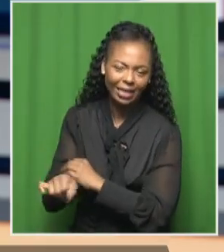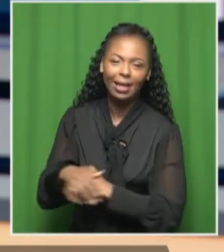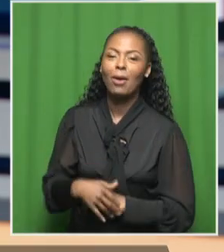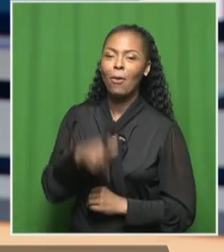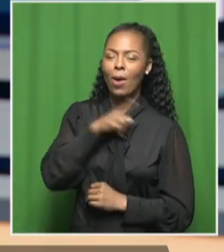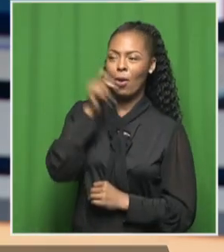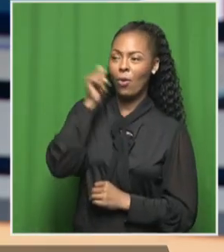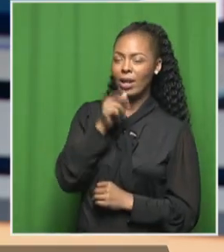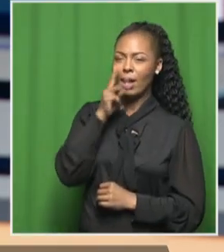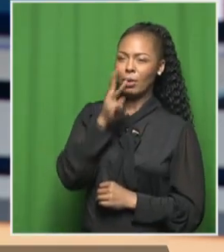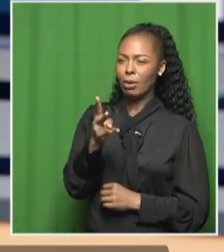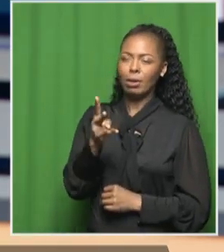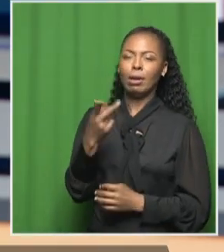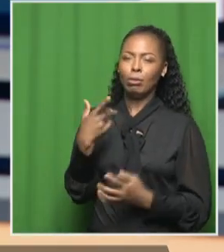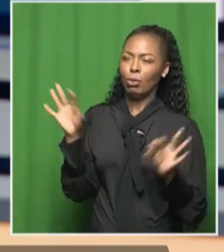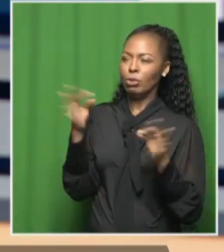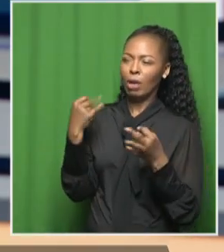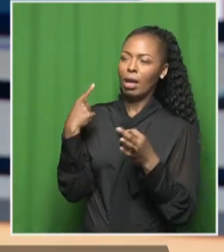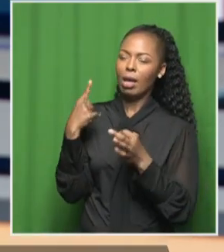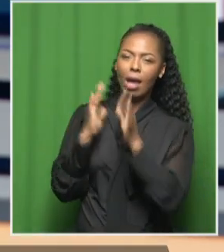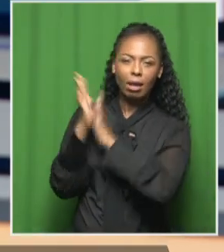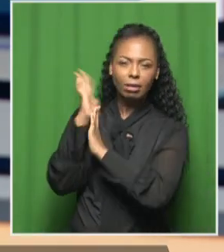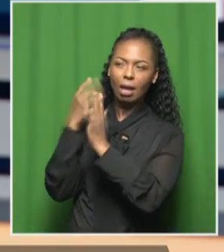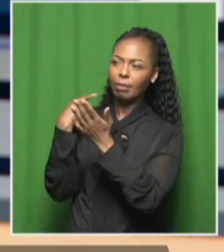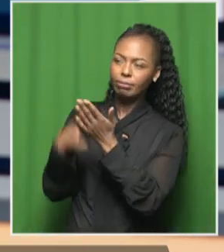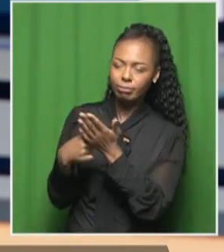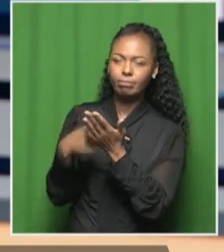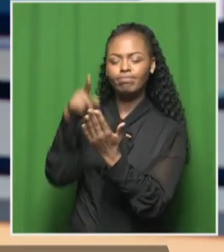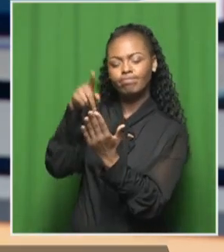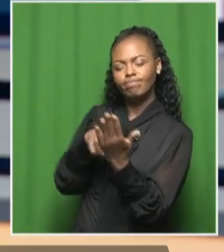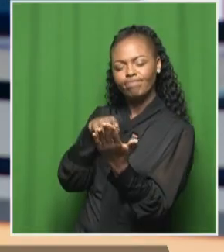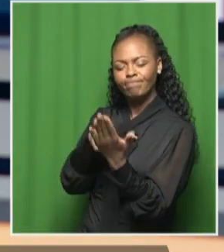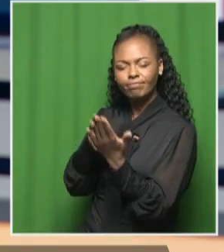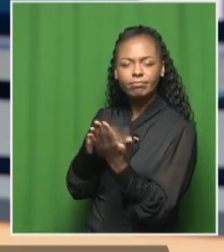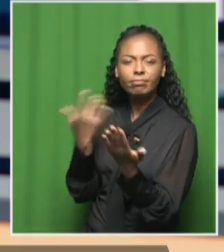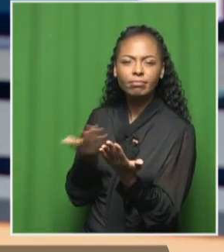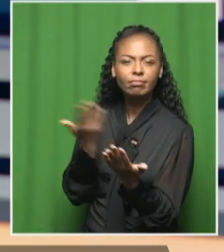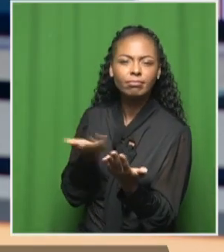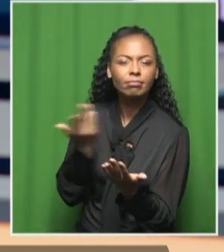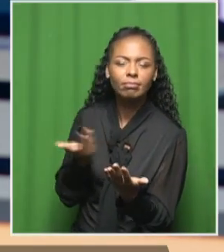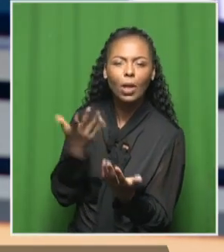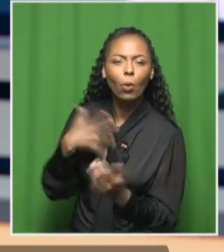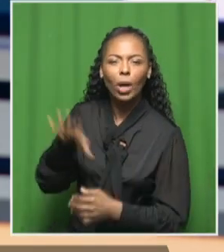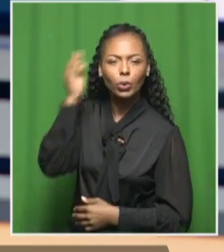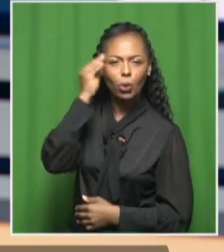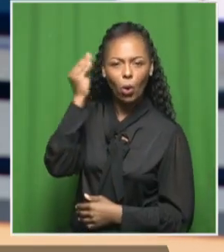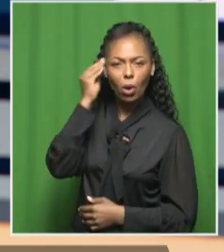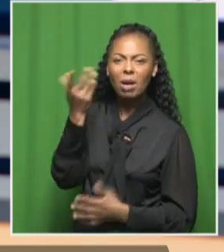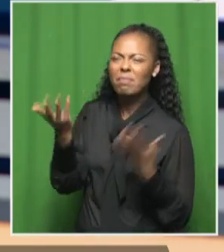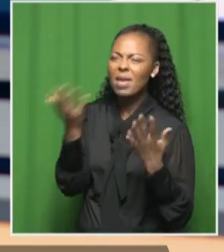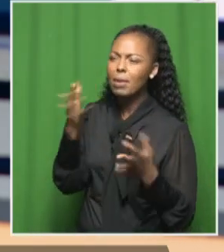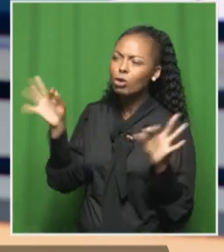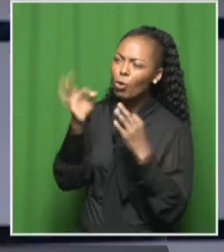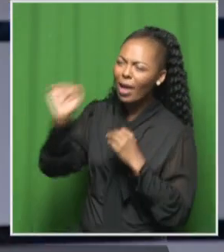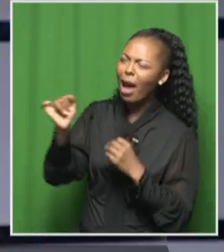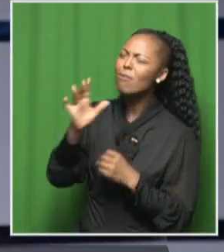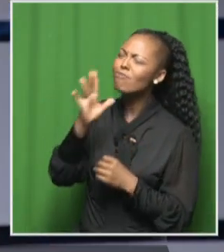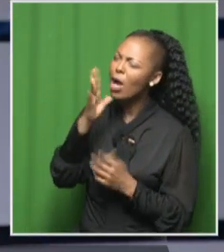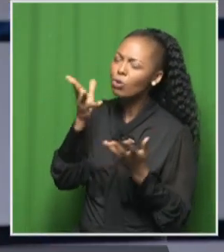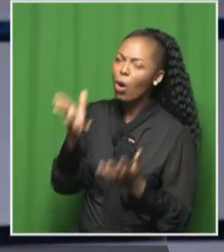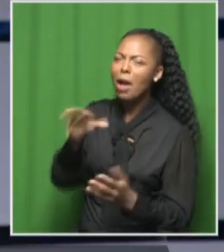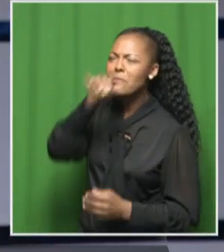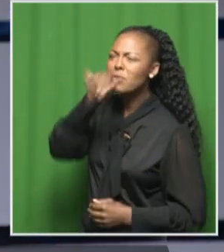catalog, and I always say it is an unfair question, but we want to know, do you have a favorite song?